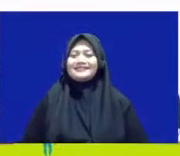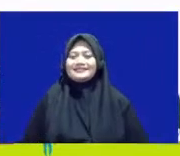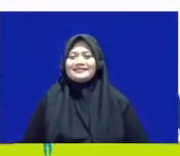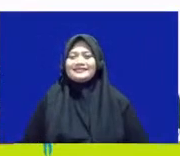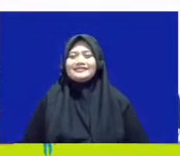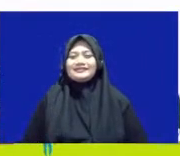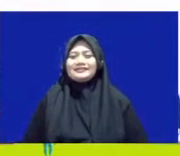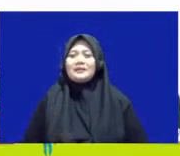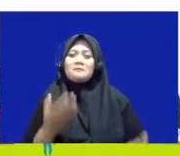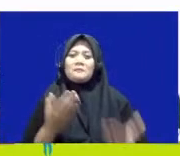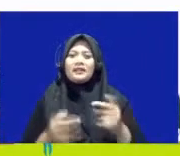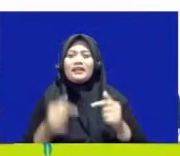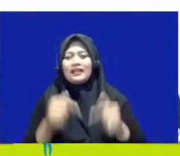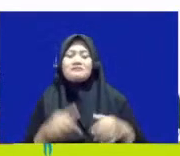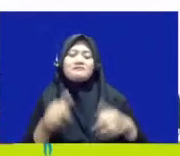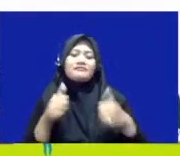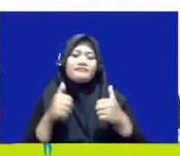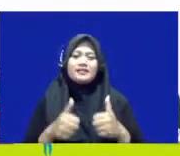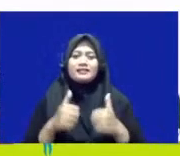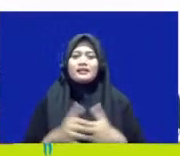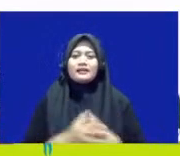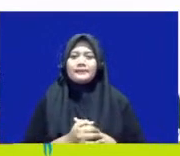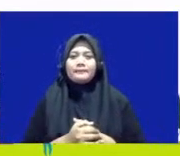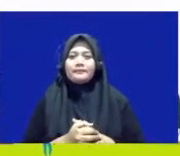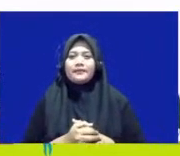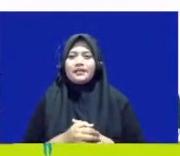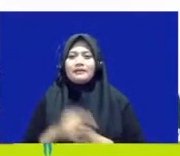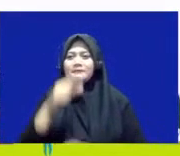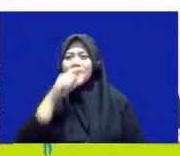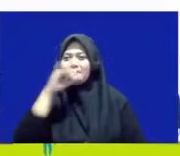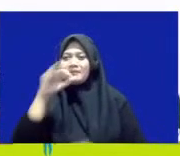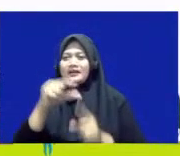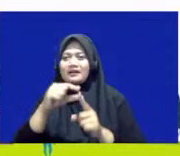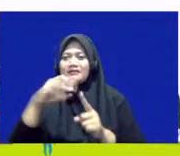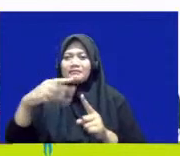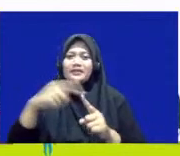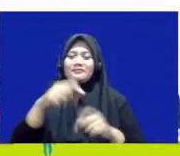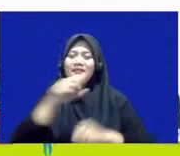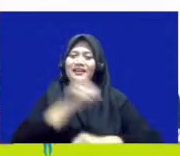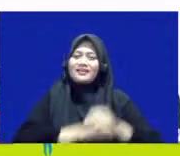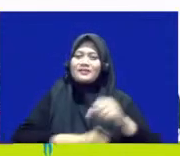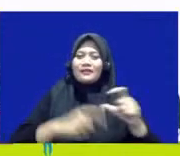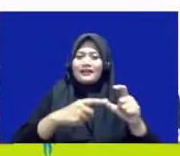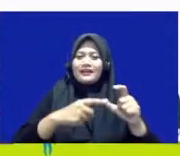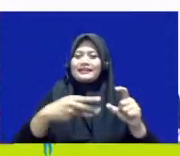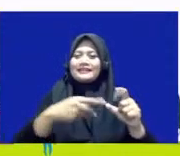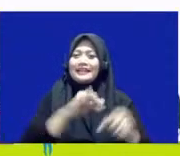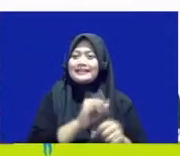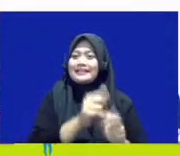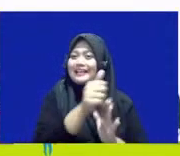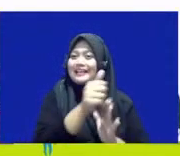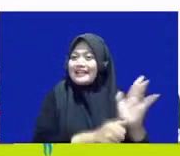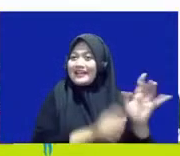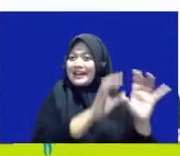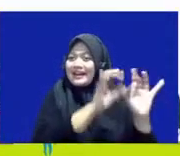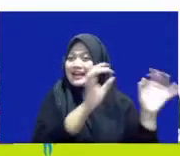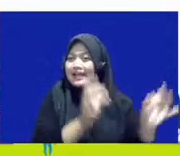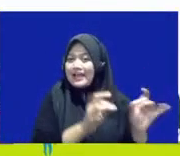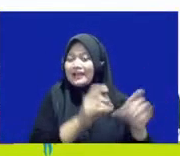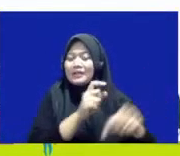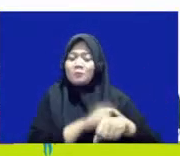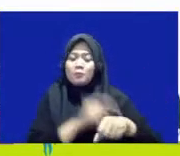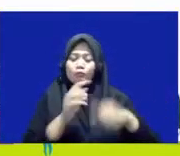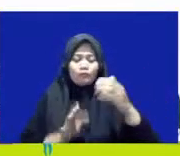it, on that. So then the same question to you. Any final comments,